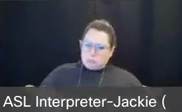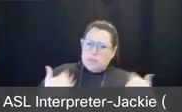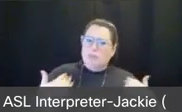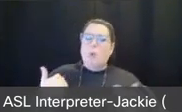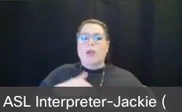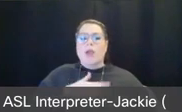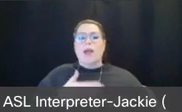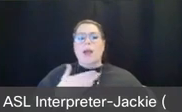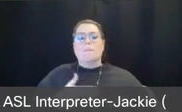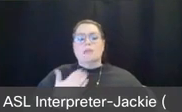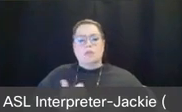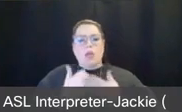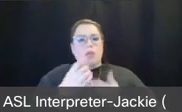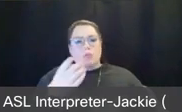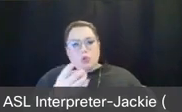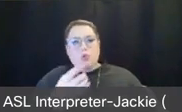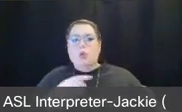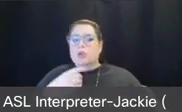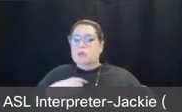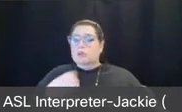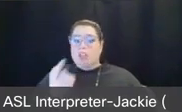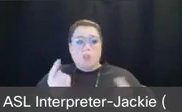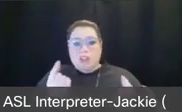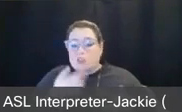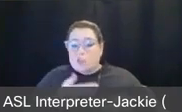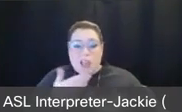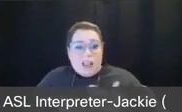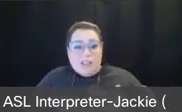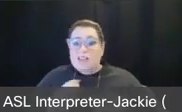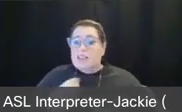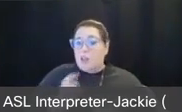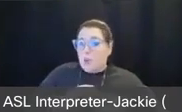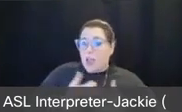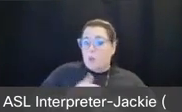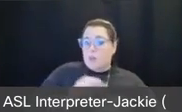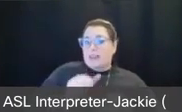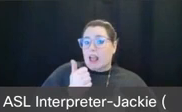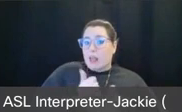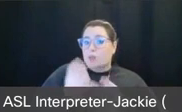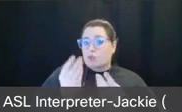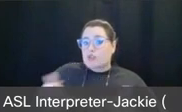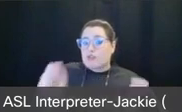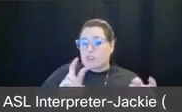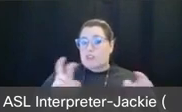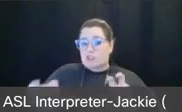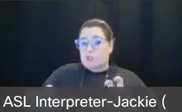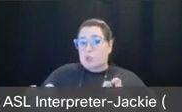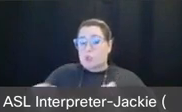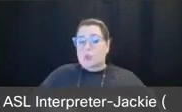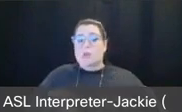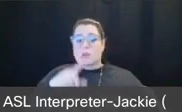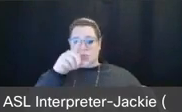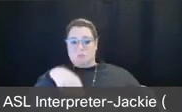next and what you can do and what we can do to help you. And some resources that folks